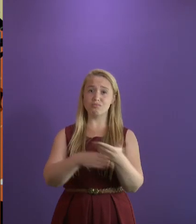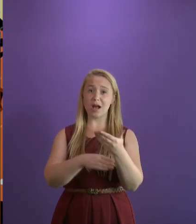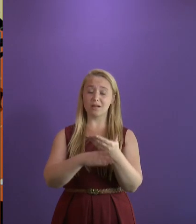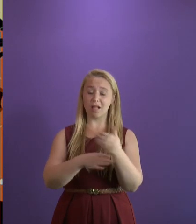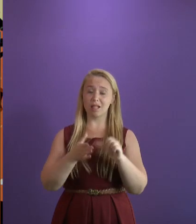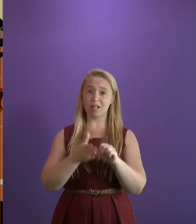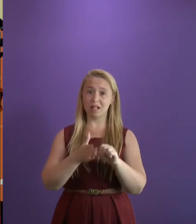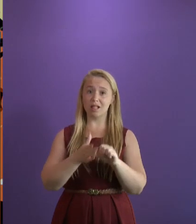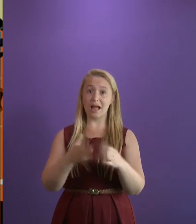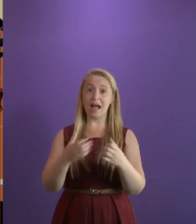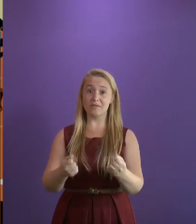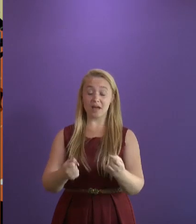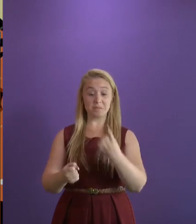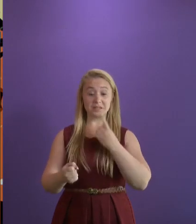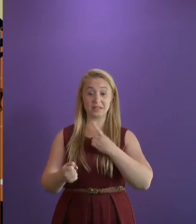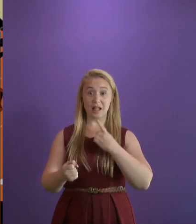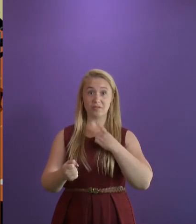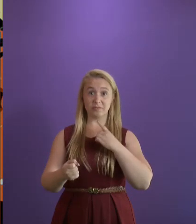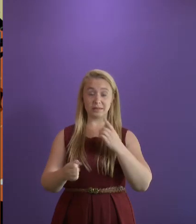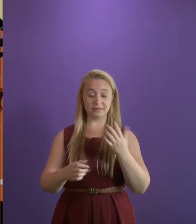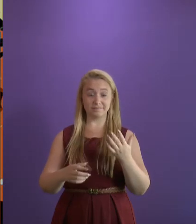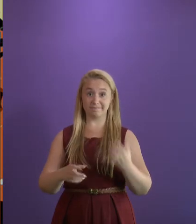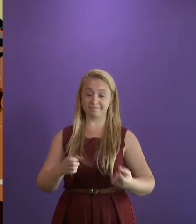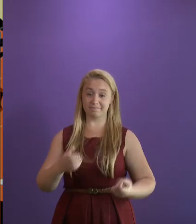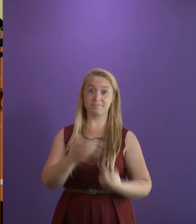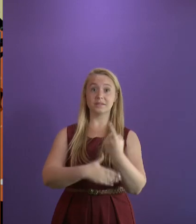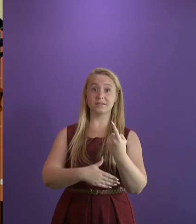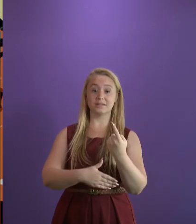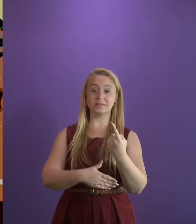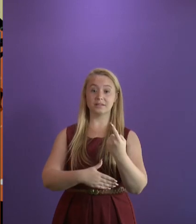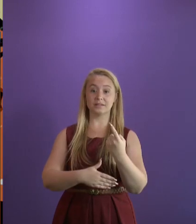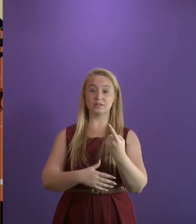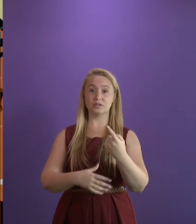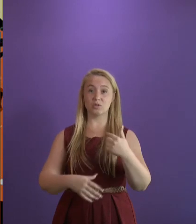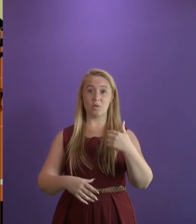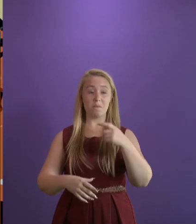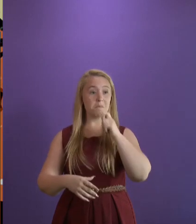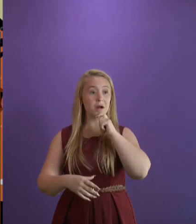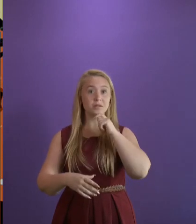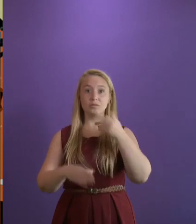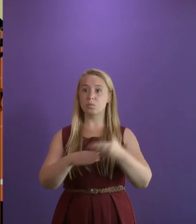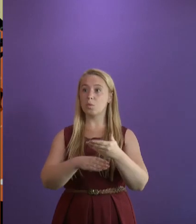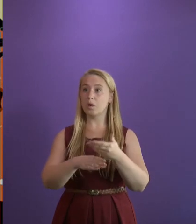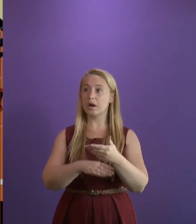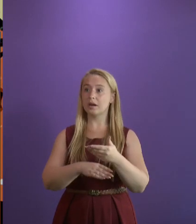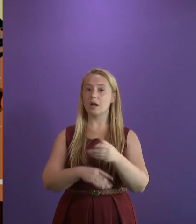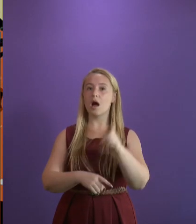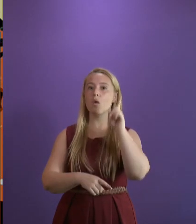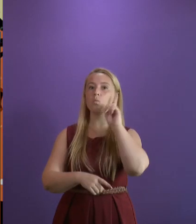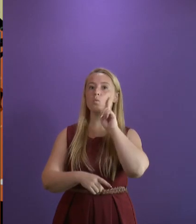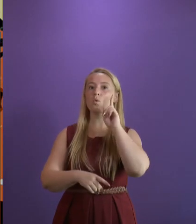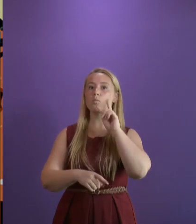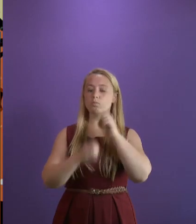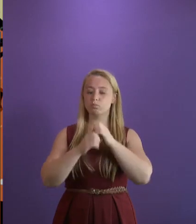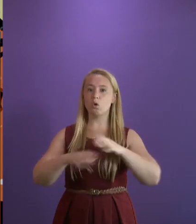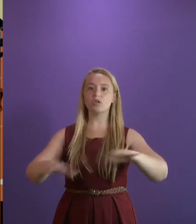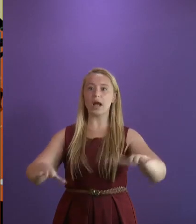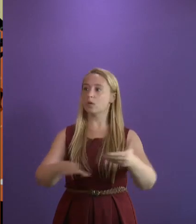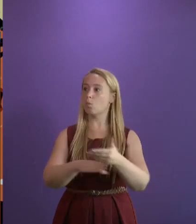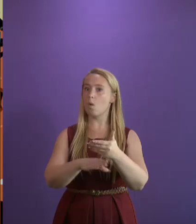of which I have just faced, which was a body mic not working, no women broadcaster around, and wearing